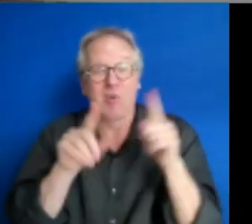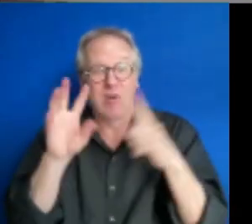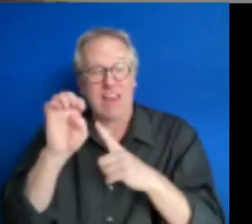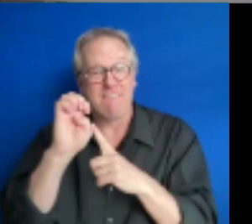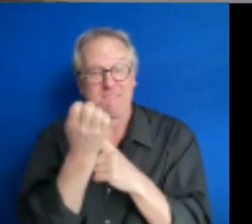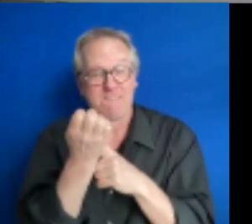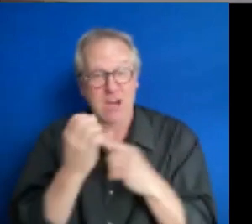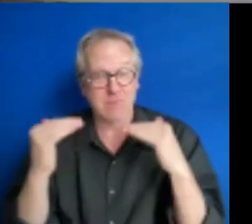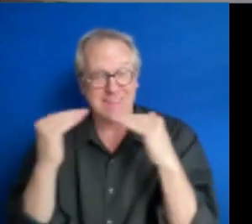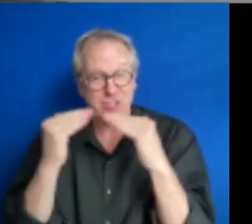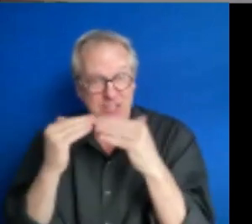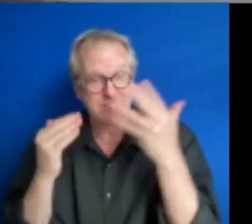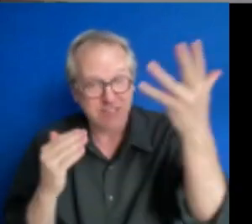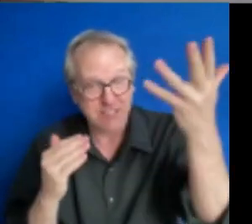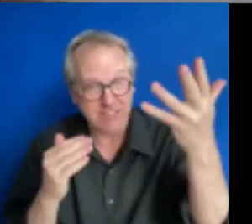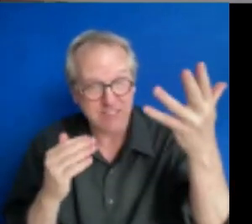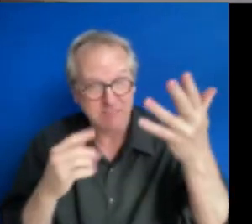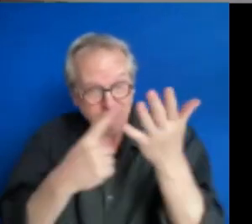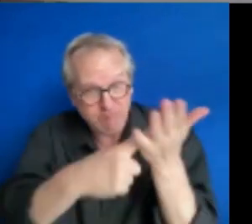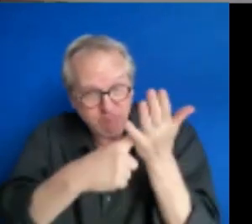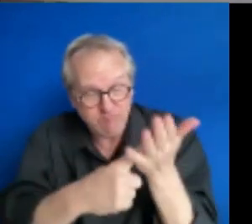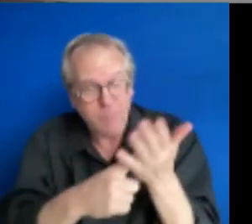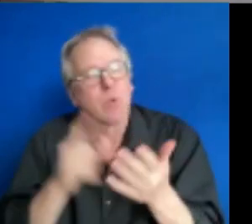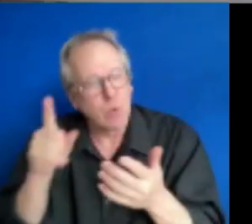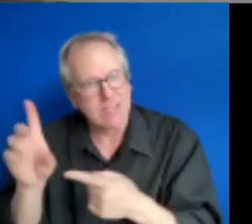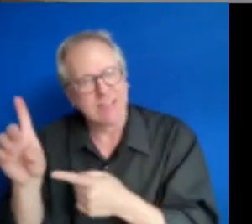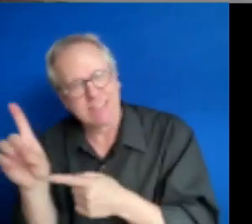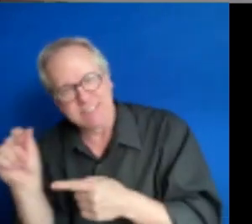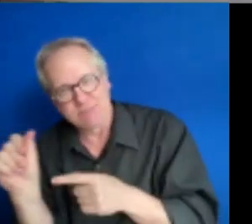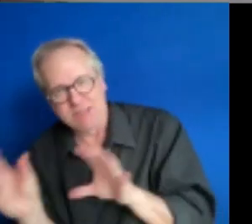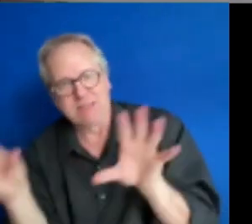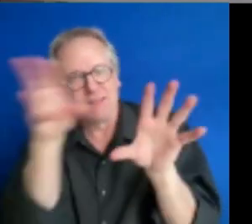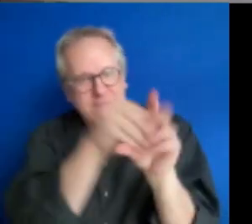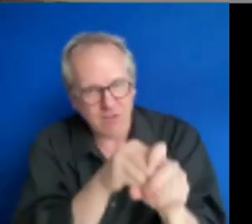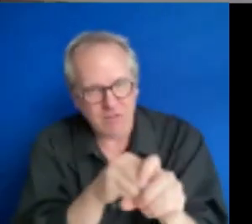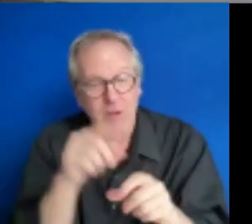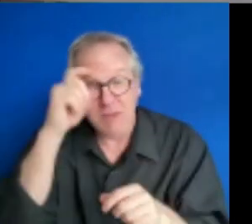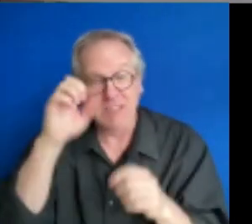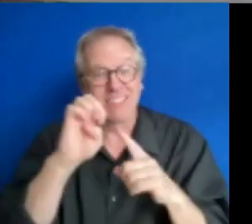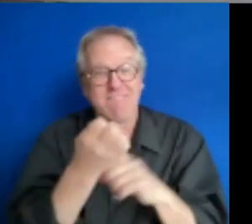work, we need to have a disability justice frame, because